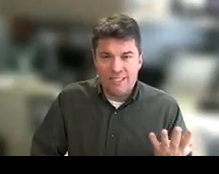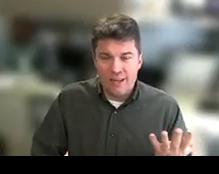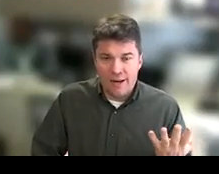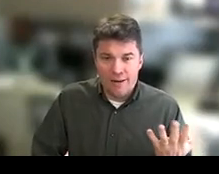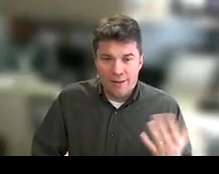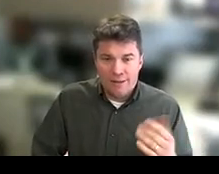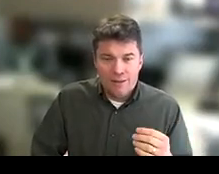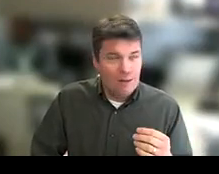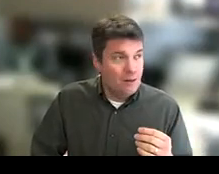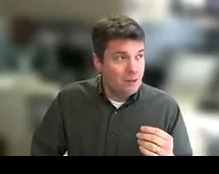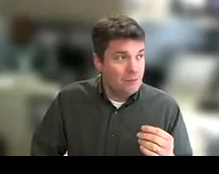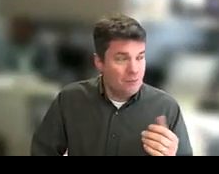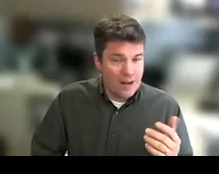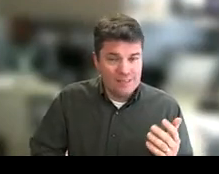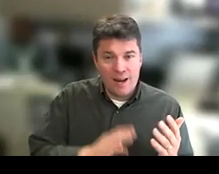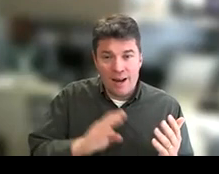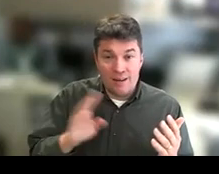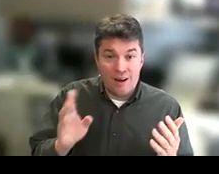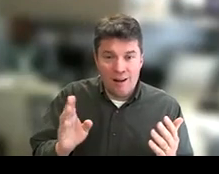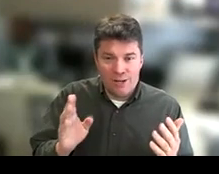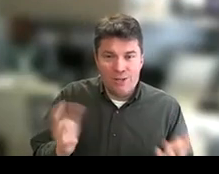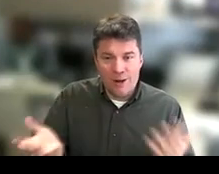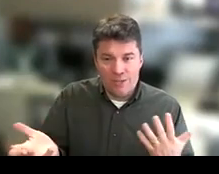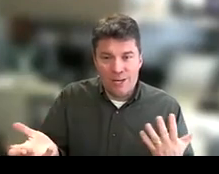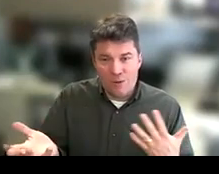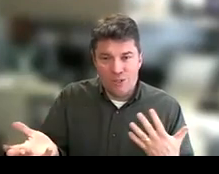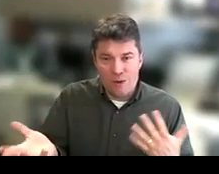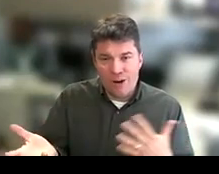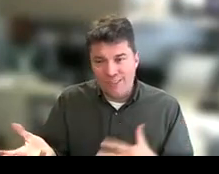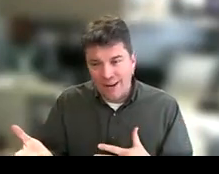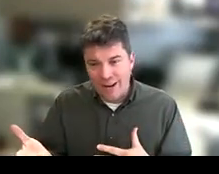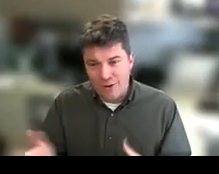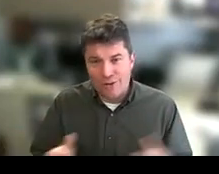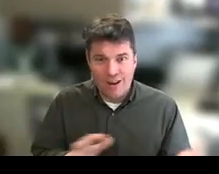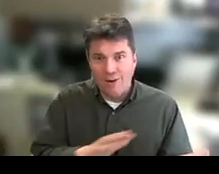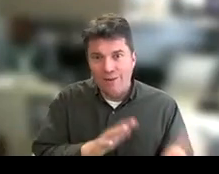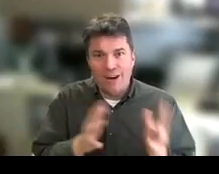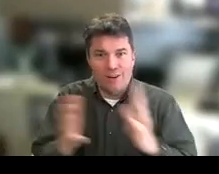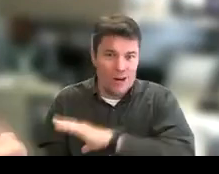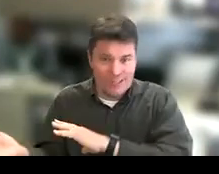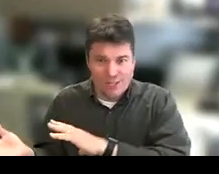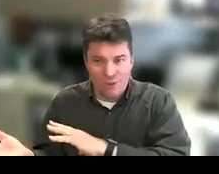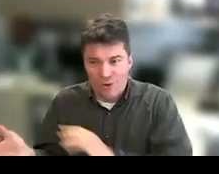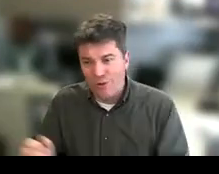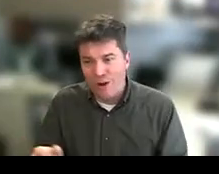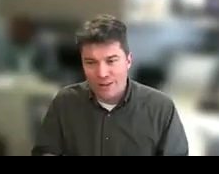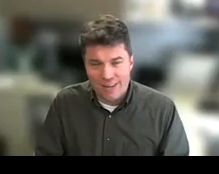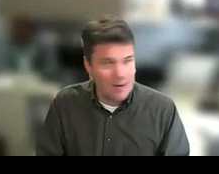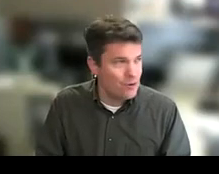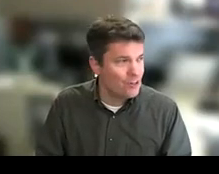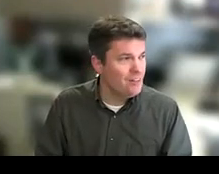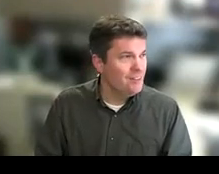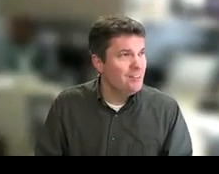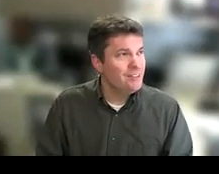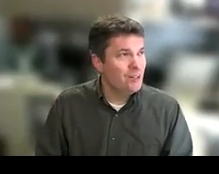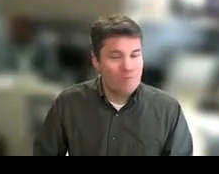you call C-sign. But as I got into college, I was exposed to American Sign Language, and now I kind of transitioned over to American